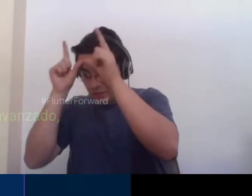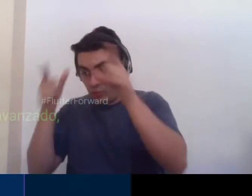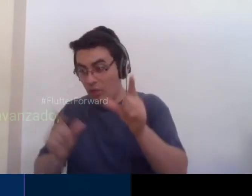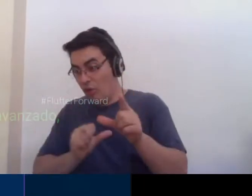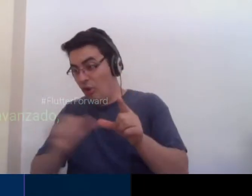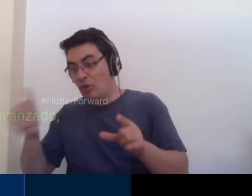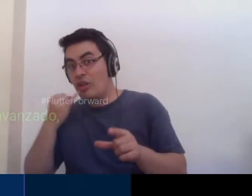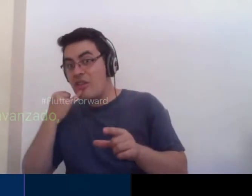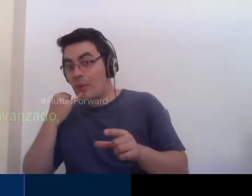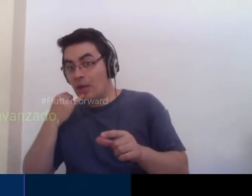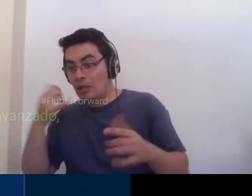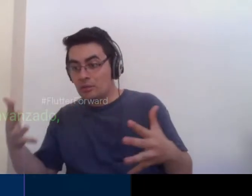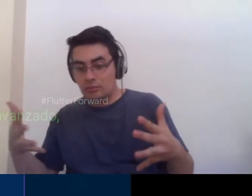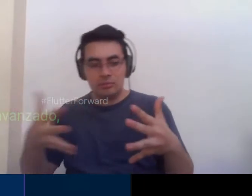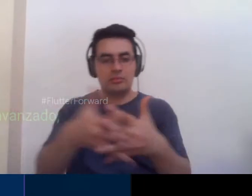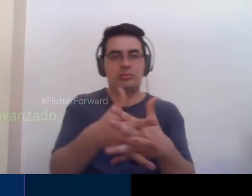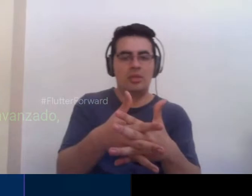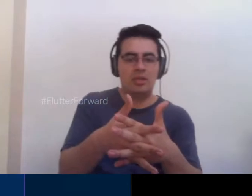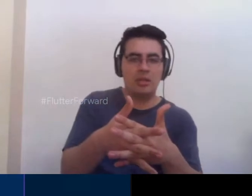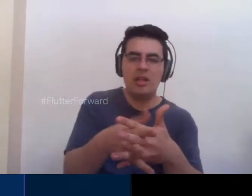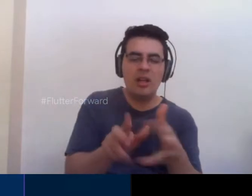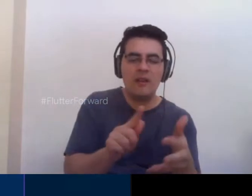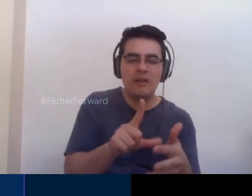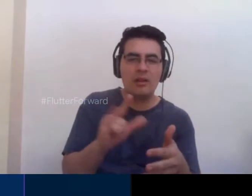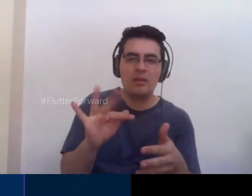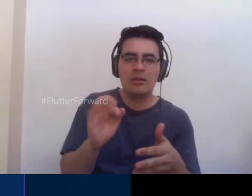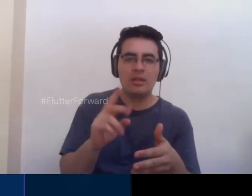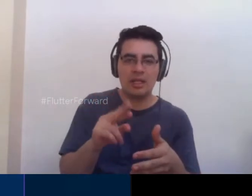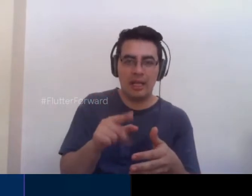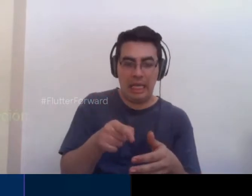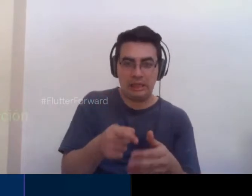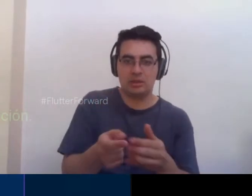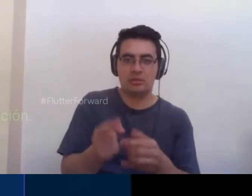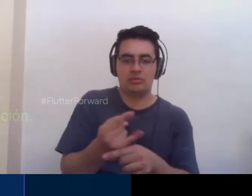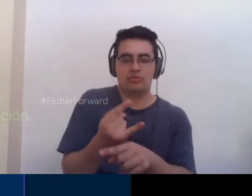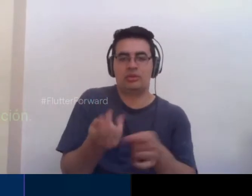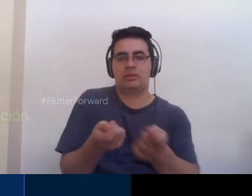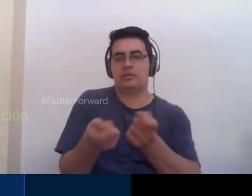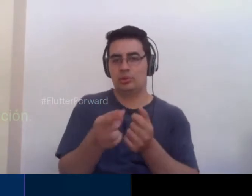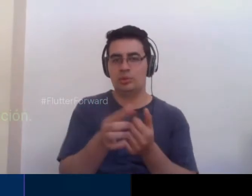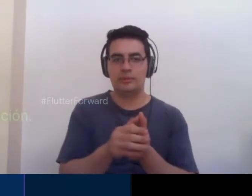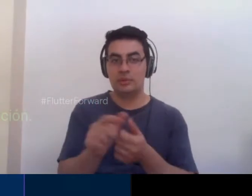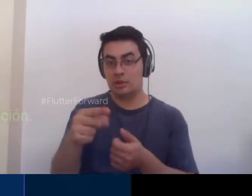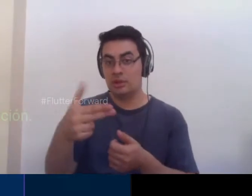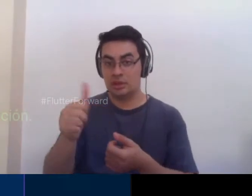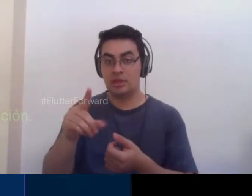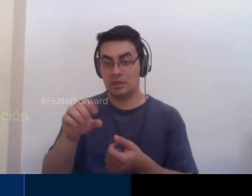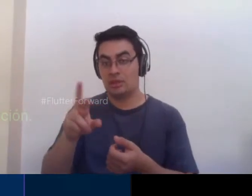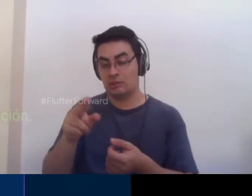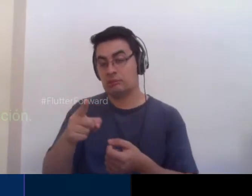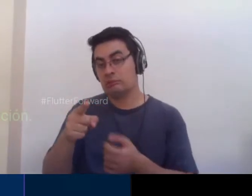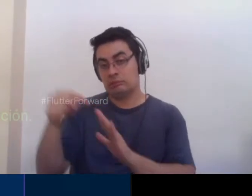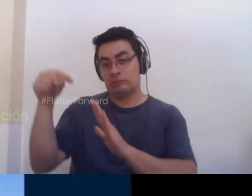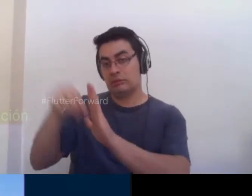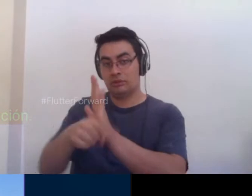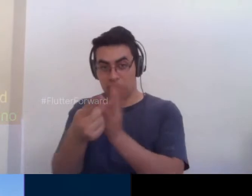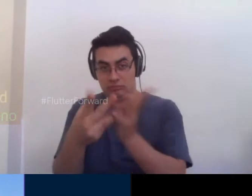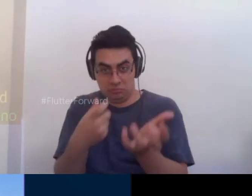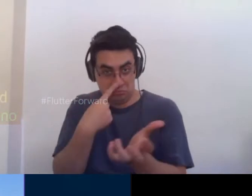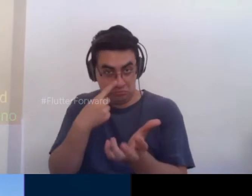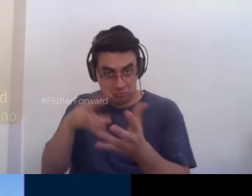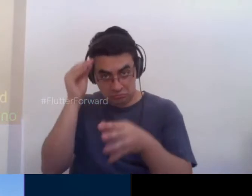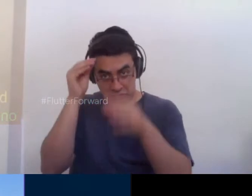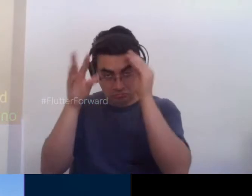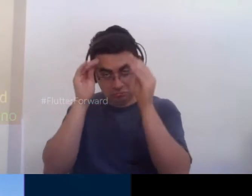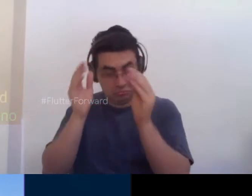Again, shaders are a fairly advanced topic, but if you're up for a challenge, try experimenting with them in your next app.